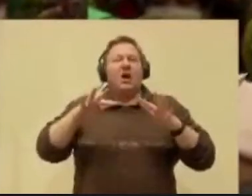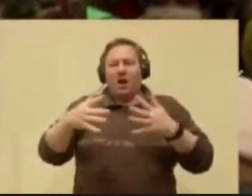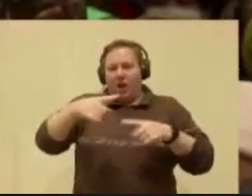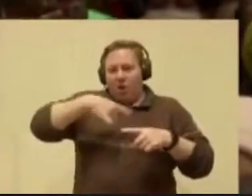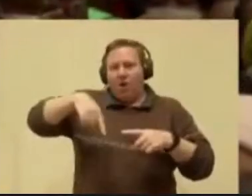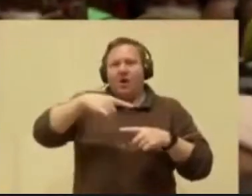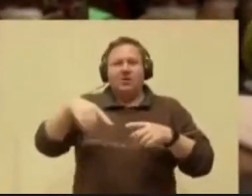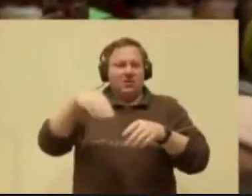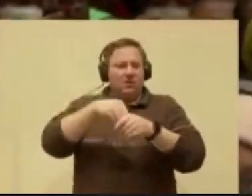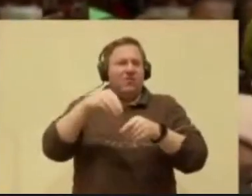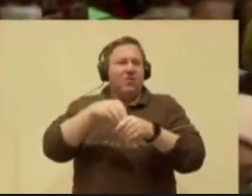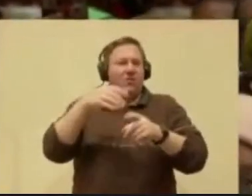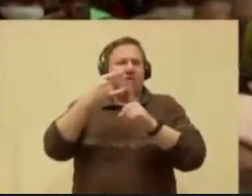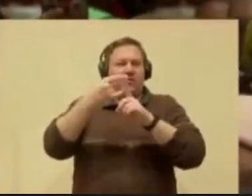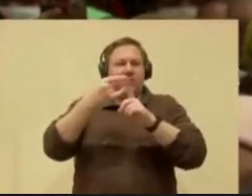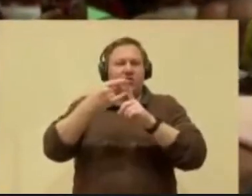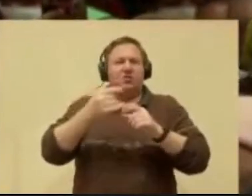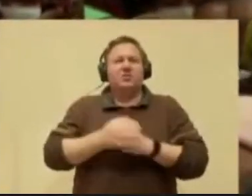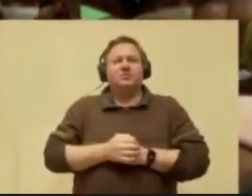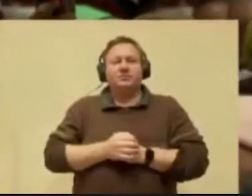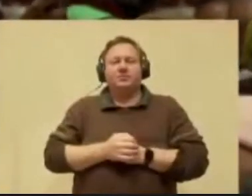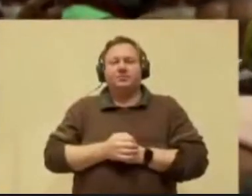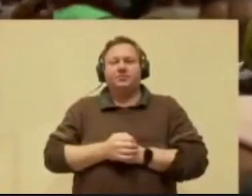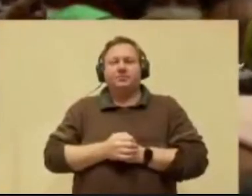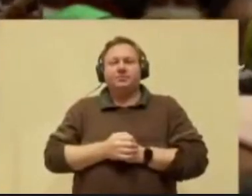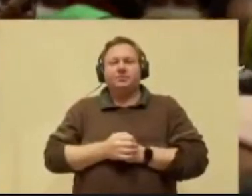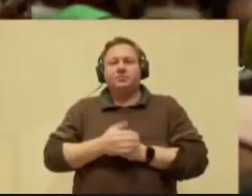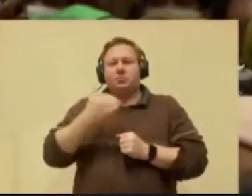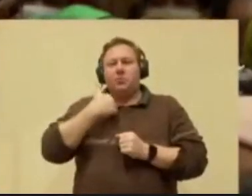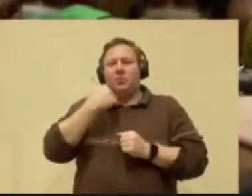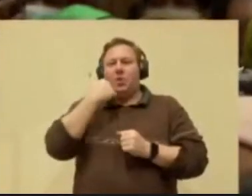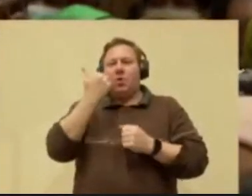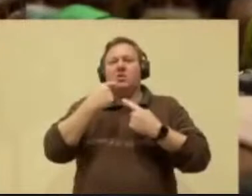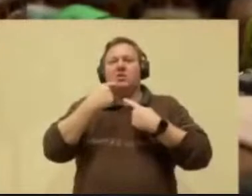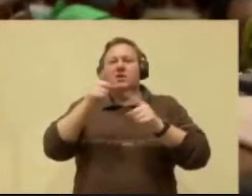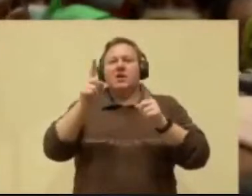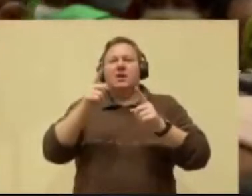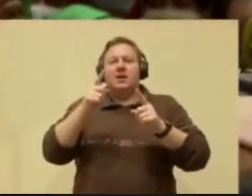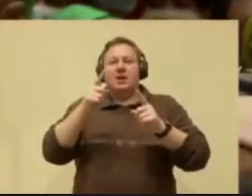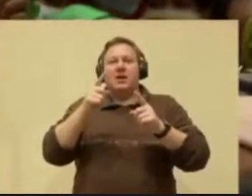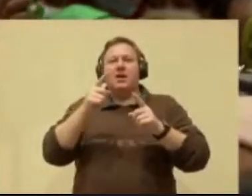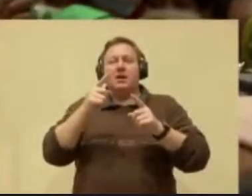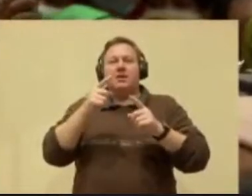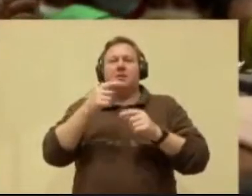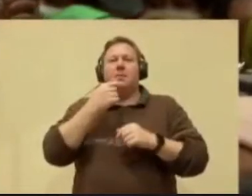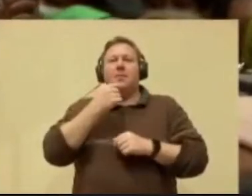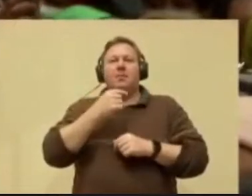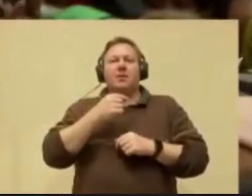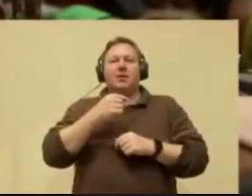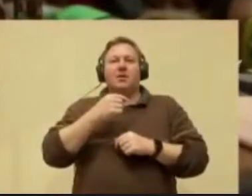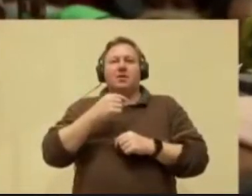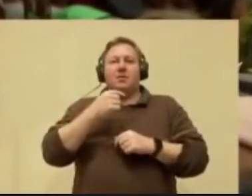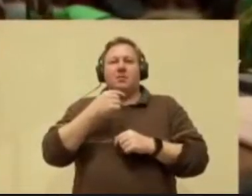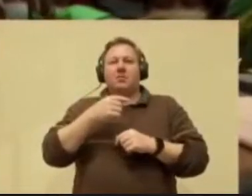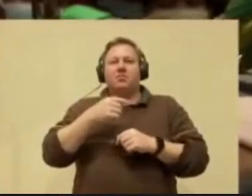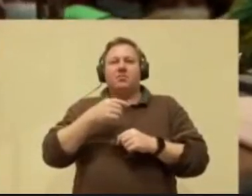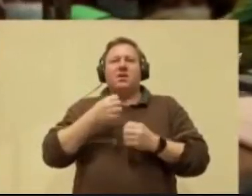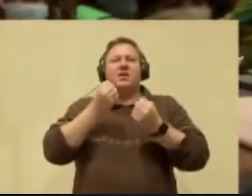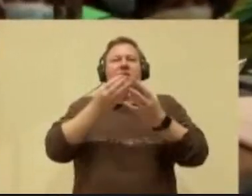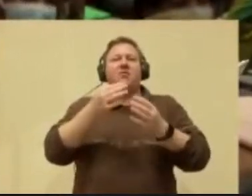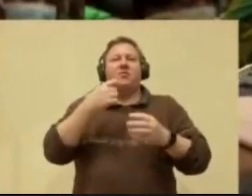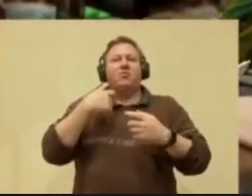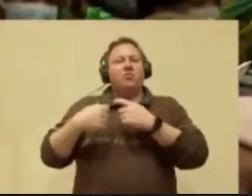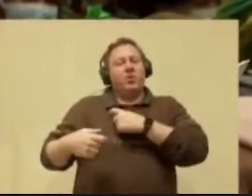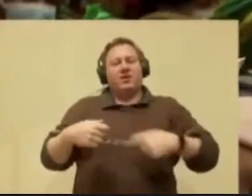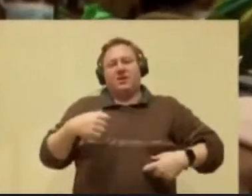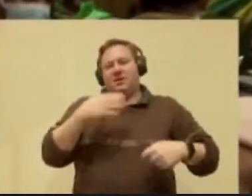join you if h1 we want to send a message to you that you must ask to the president one